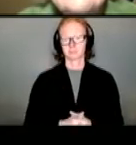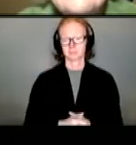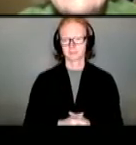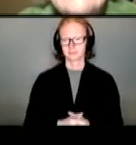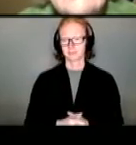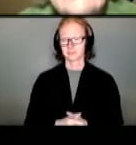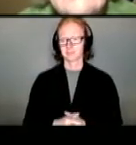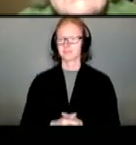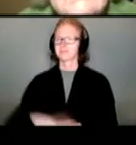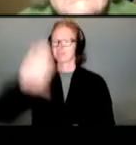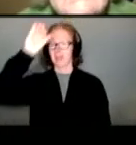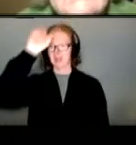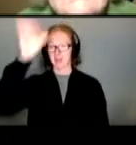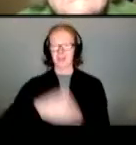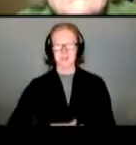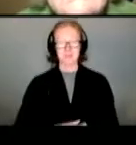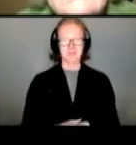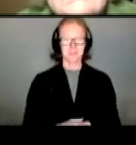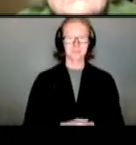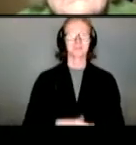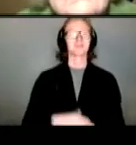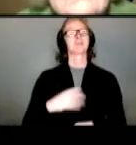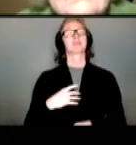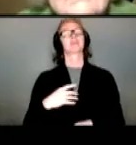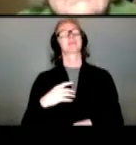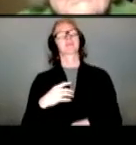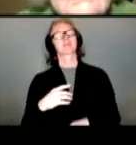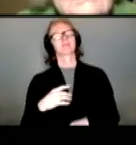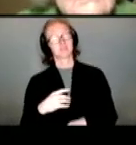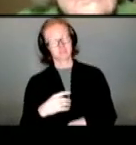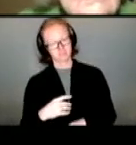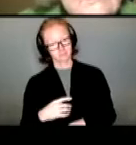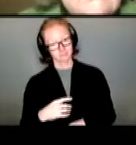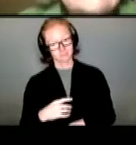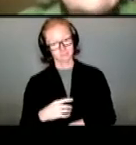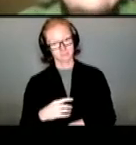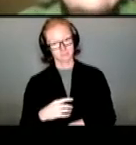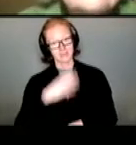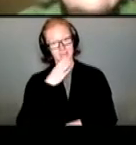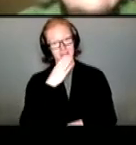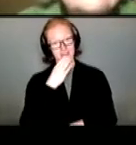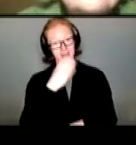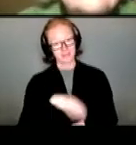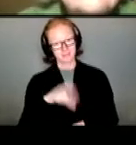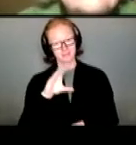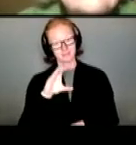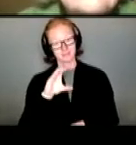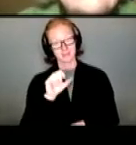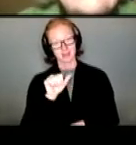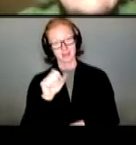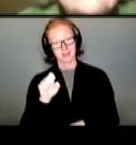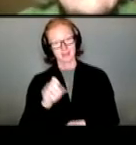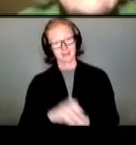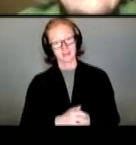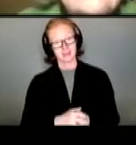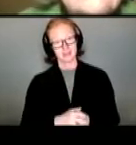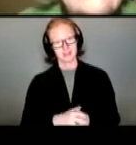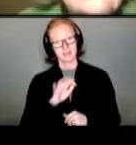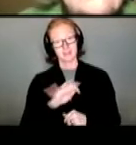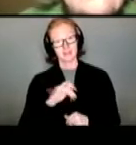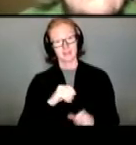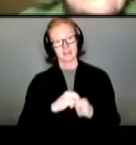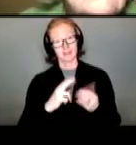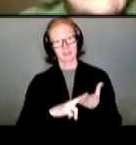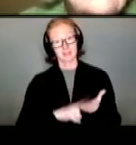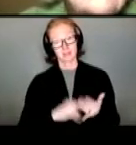Thank you. First of all, Ms. Carey, I noticed that your name is misspelled in the signature